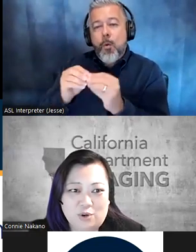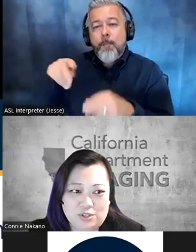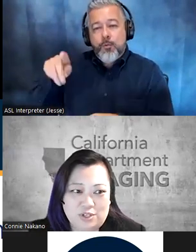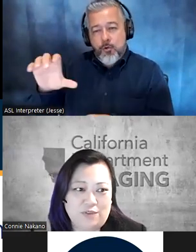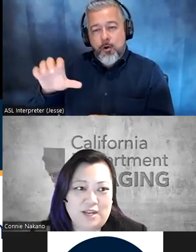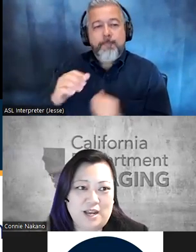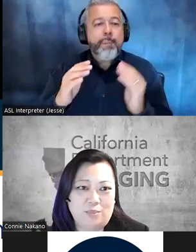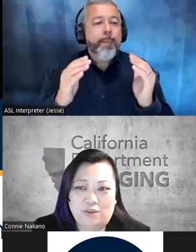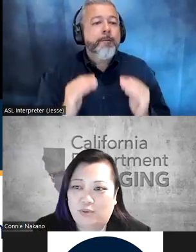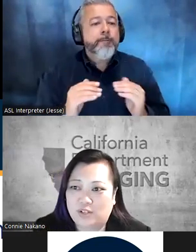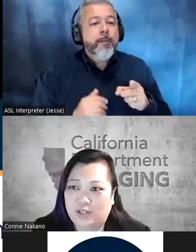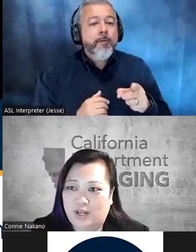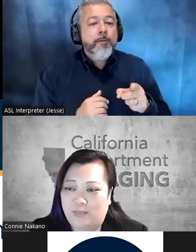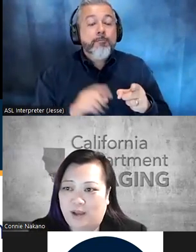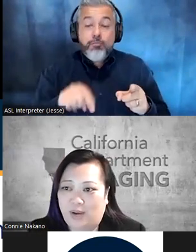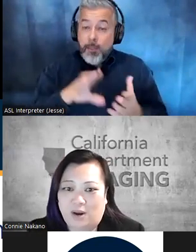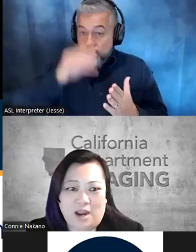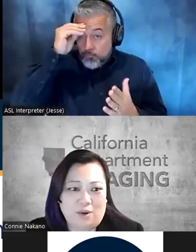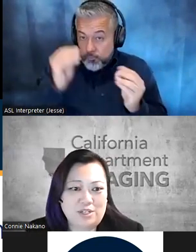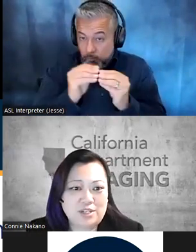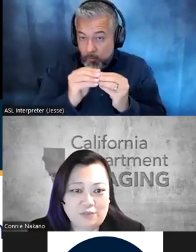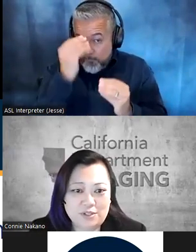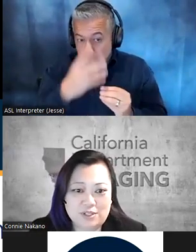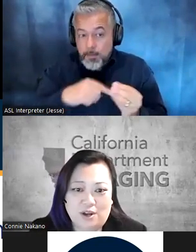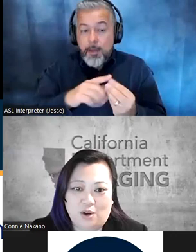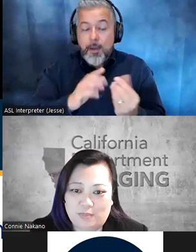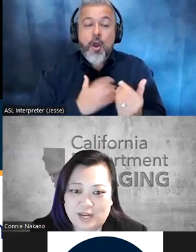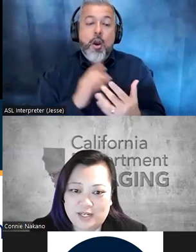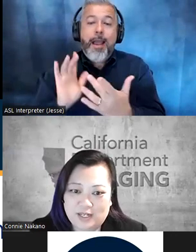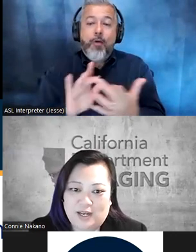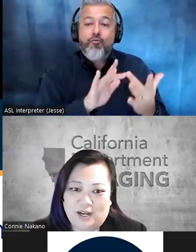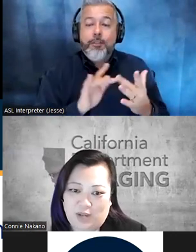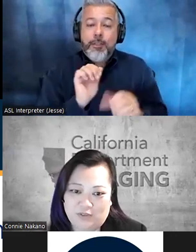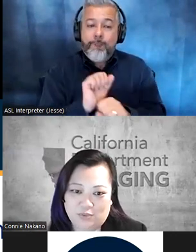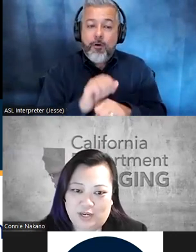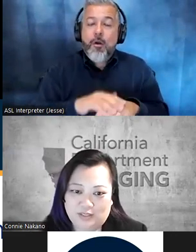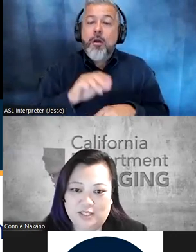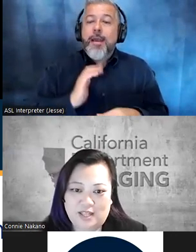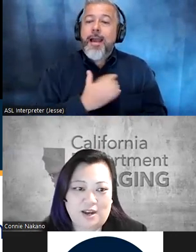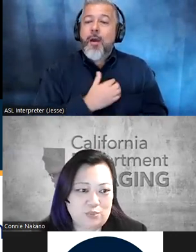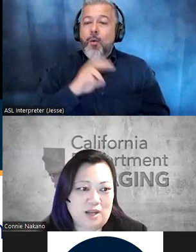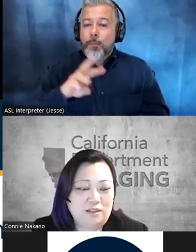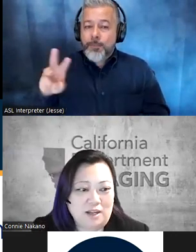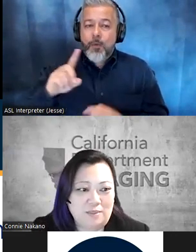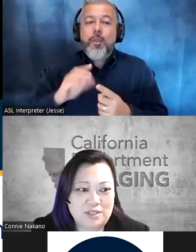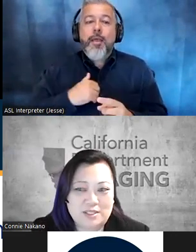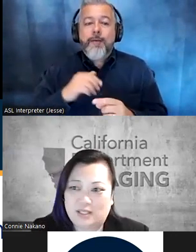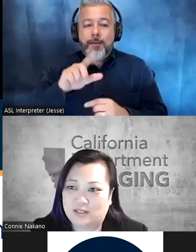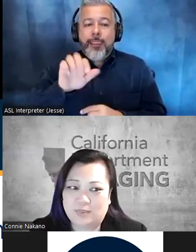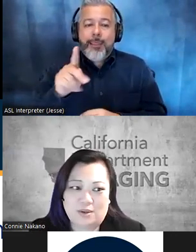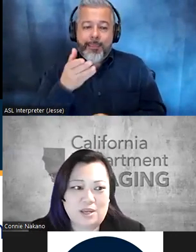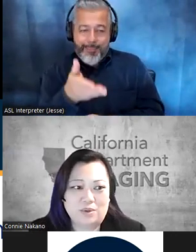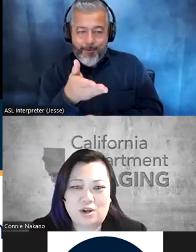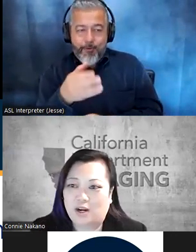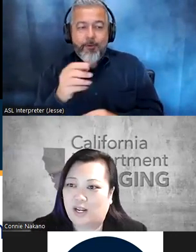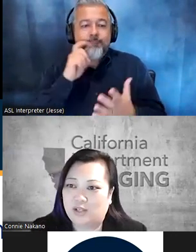And of course, you can find out more information about our outreach efforts on our website. We'll have a direct link to that as well. You can see the